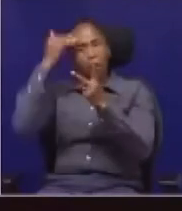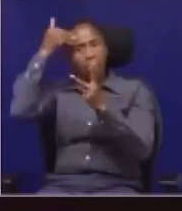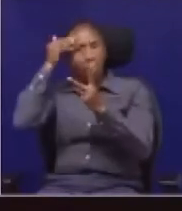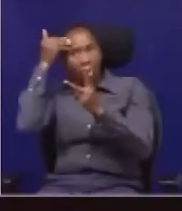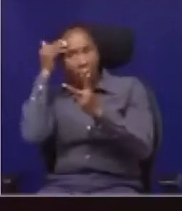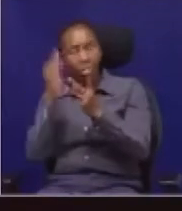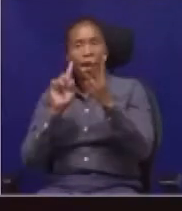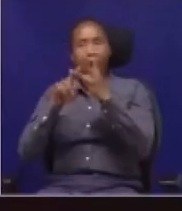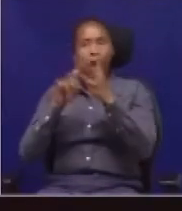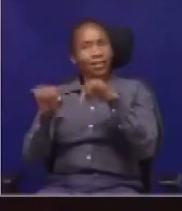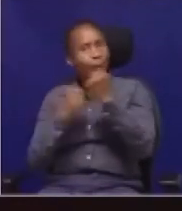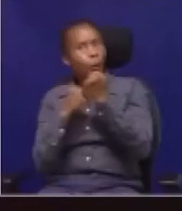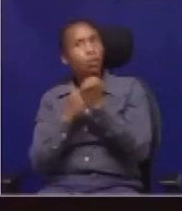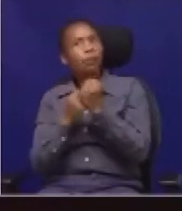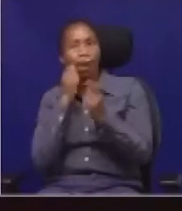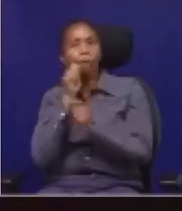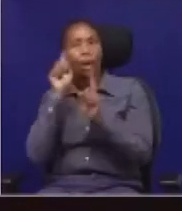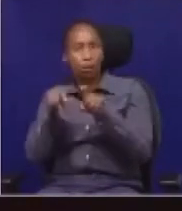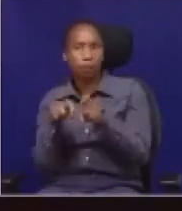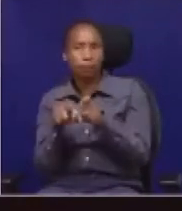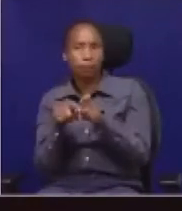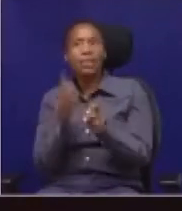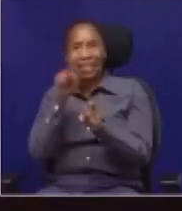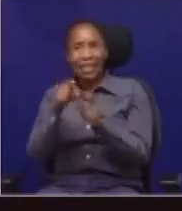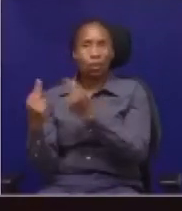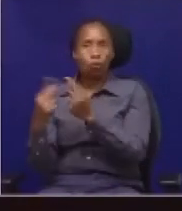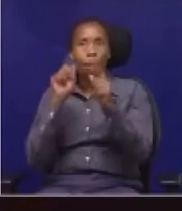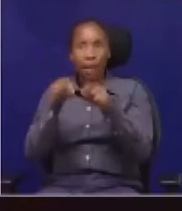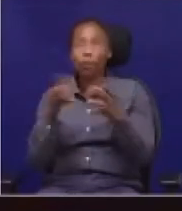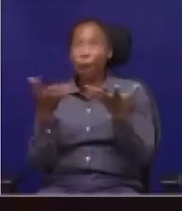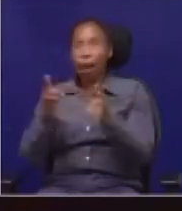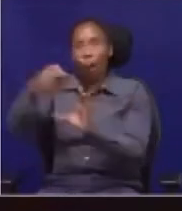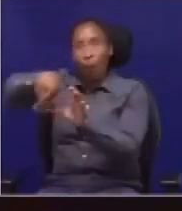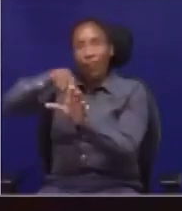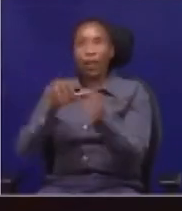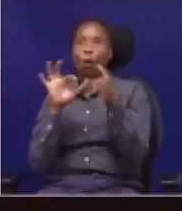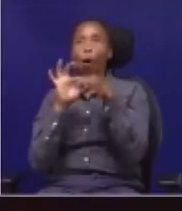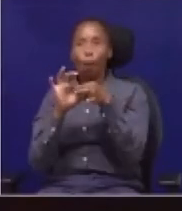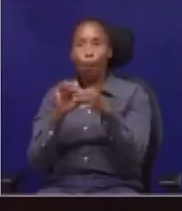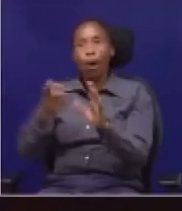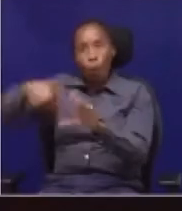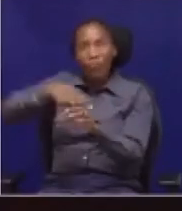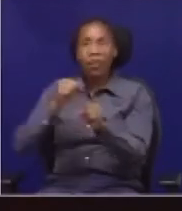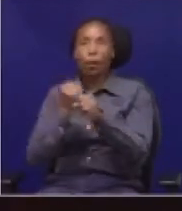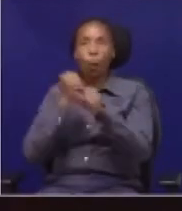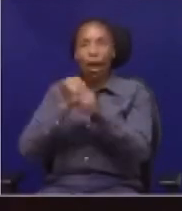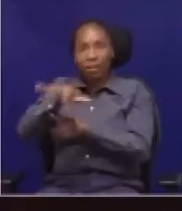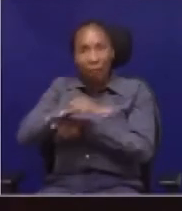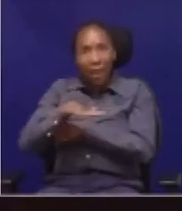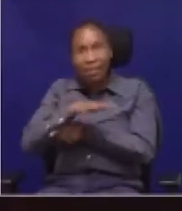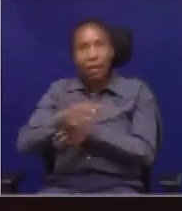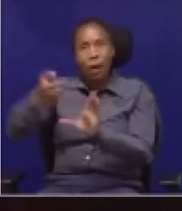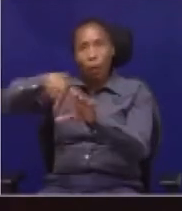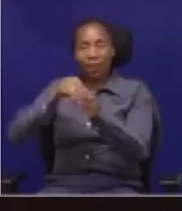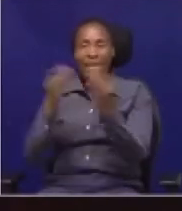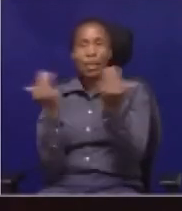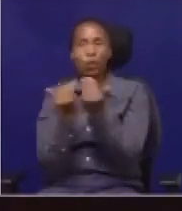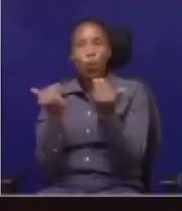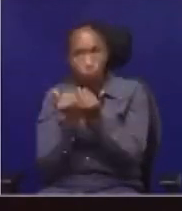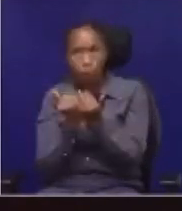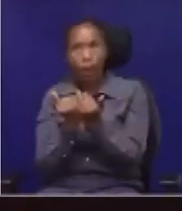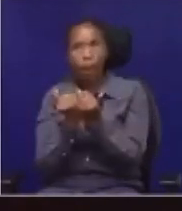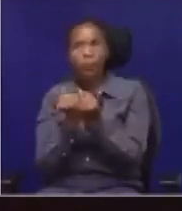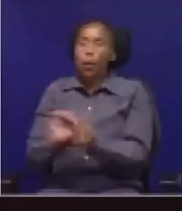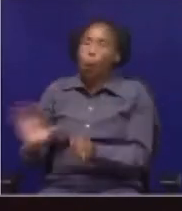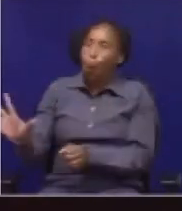and support for men. This must be done within our homes, within our workspaces, within schools, and within